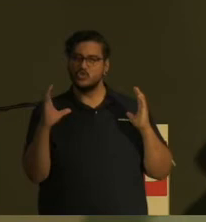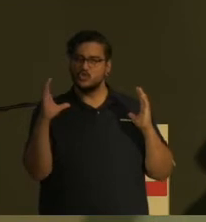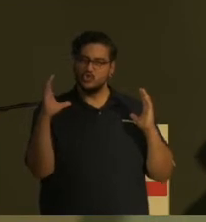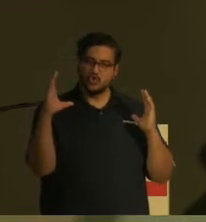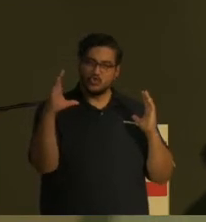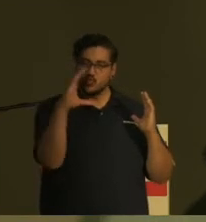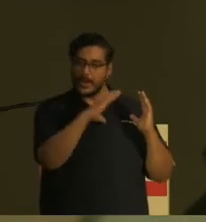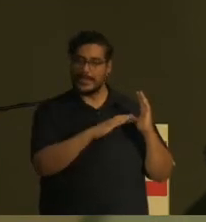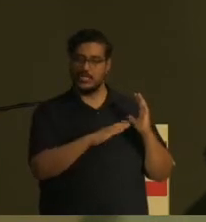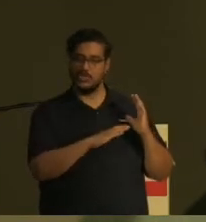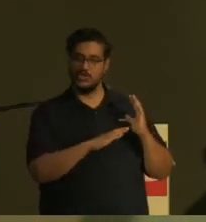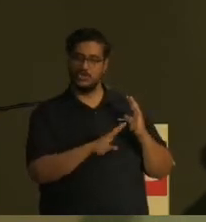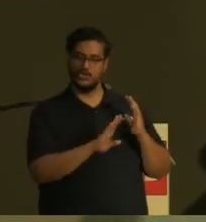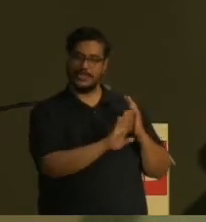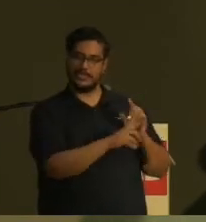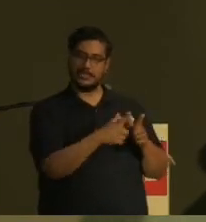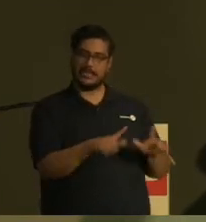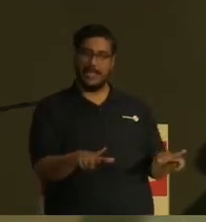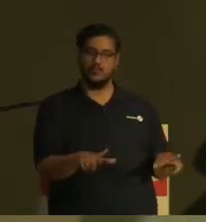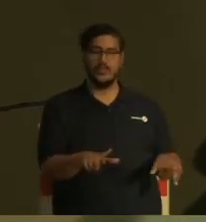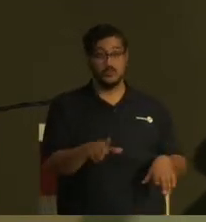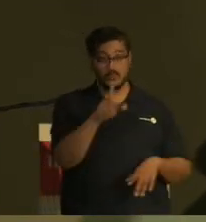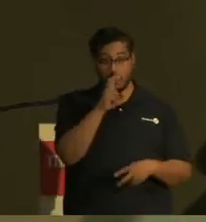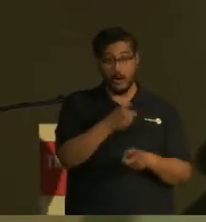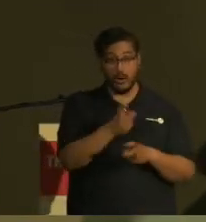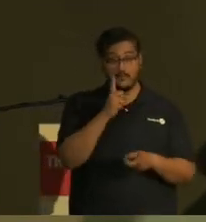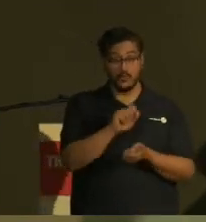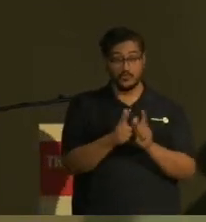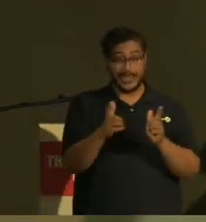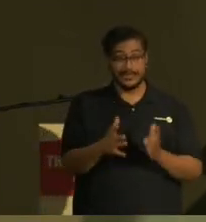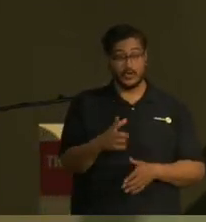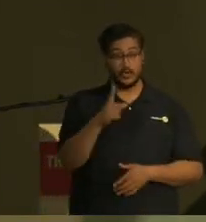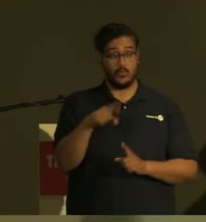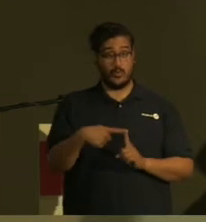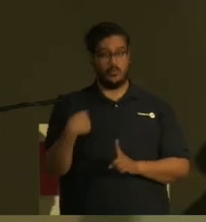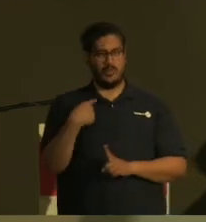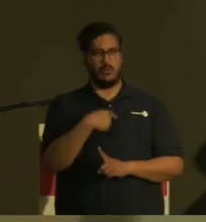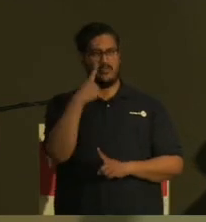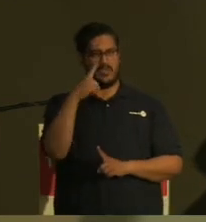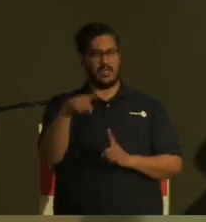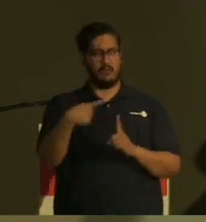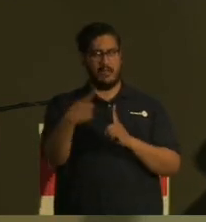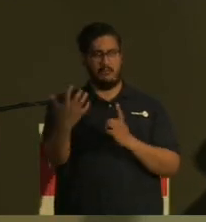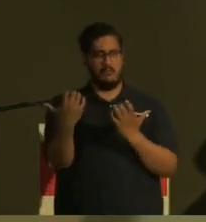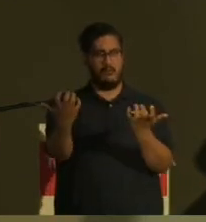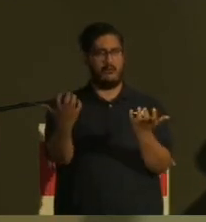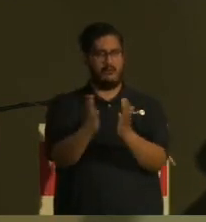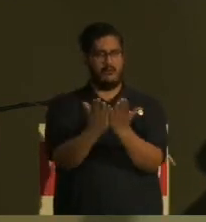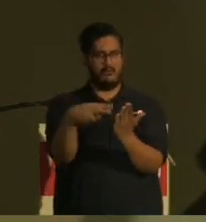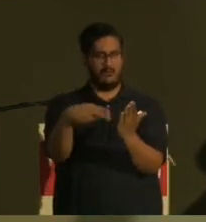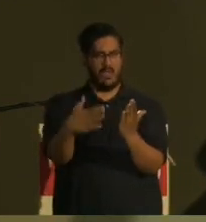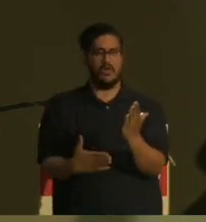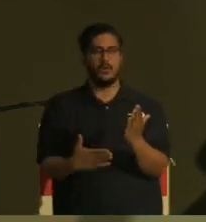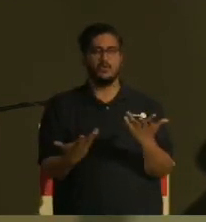language, which is difficult as a translator when you're thinking about audience and you don't want people to think that